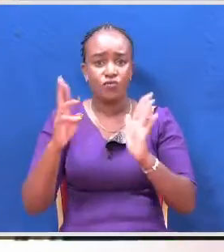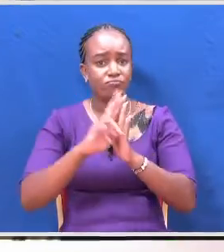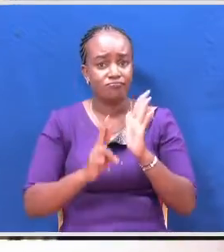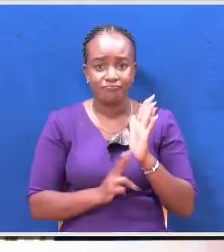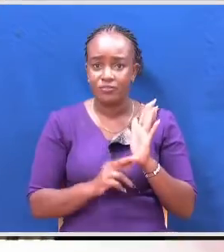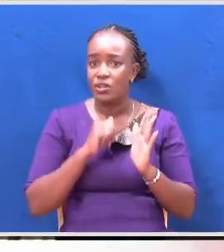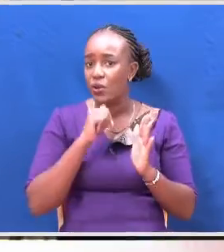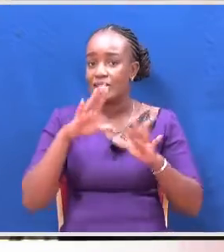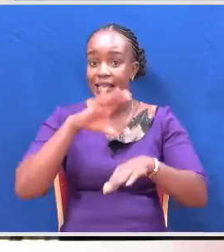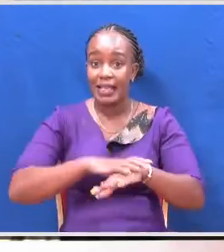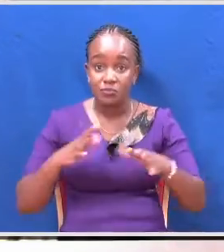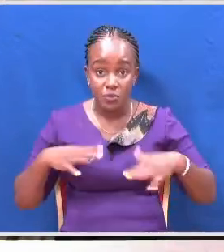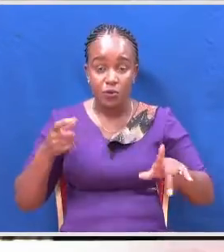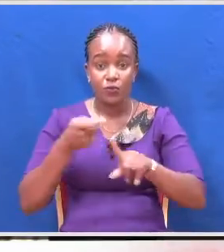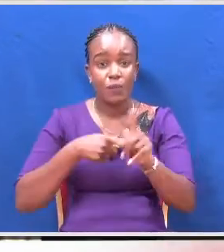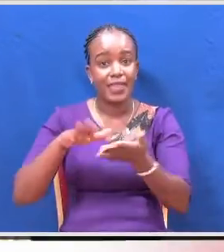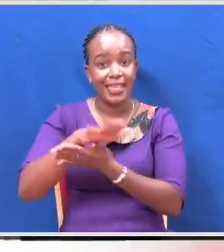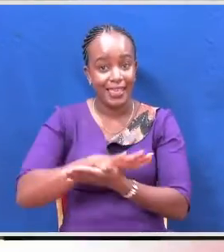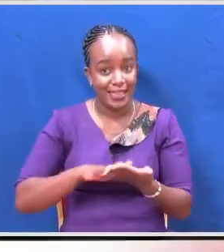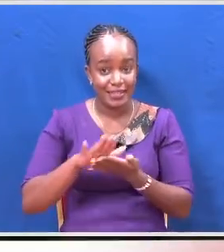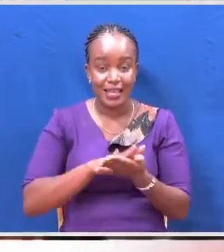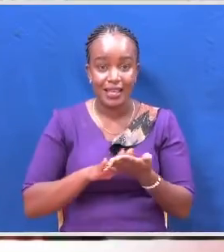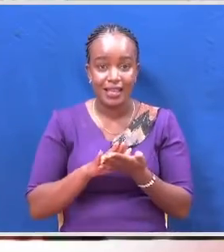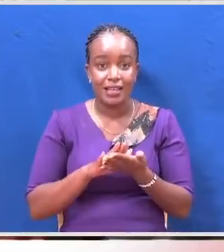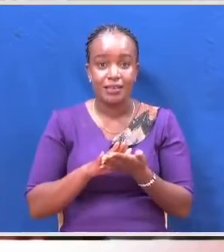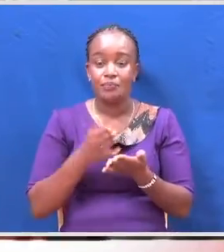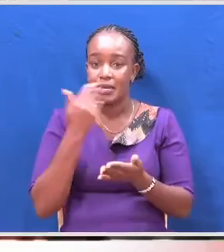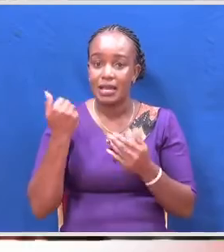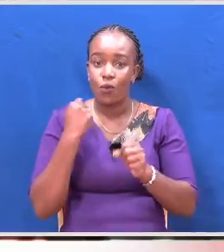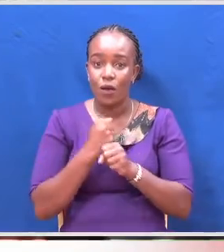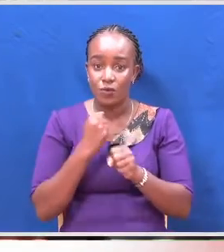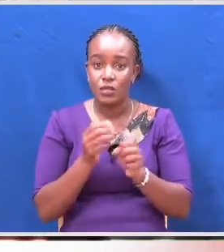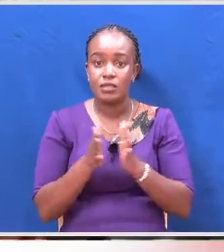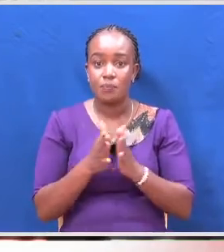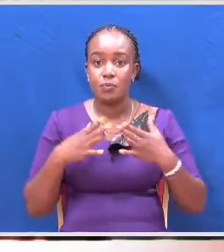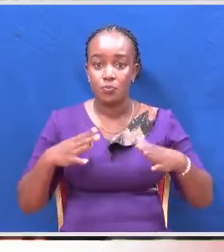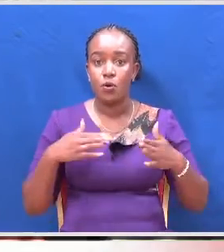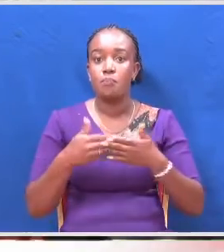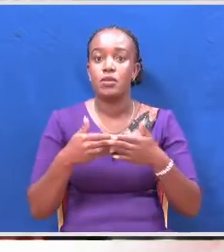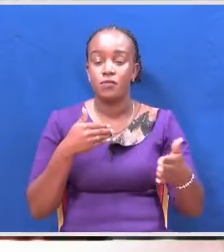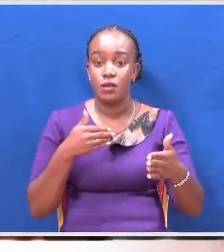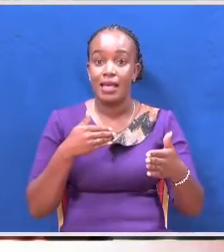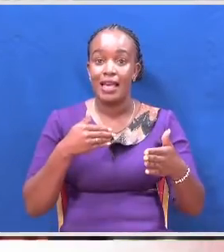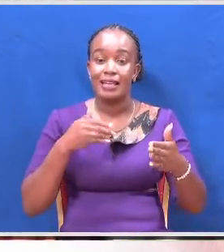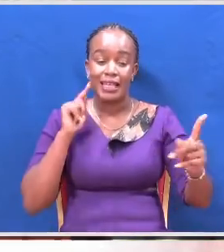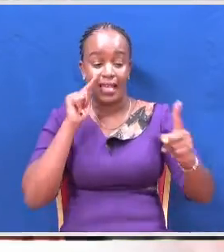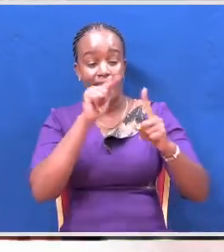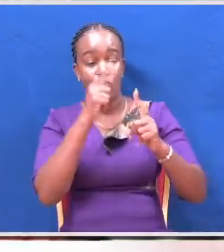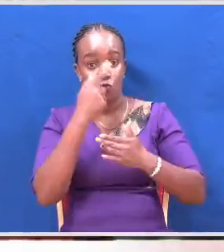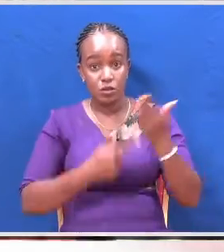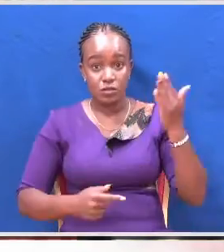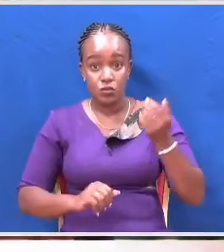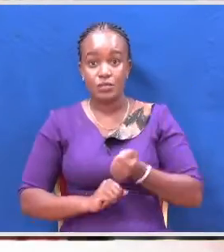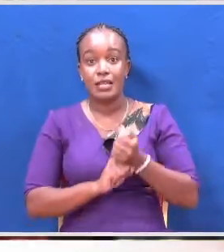area or particular people whom he has dealt with before. Na nia yetu ni kusupport DP. Kwa wale